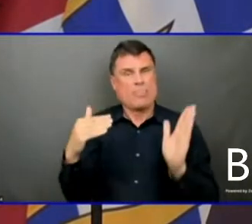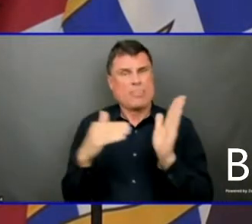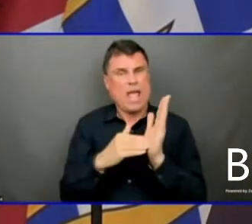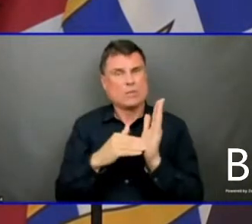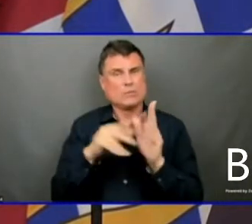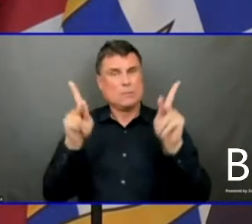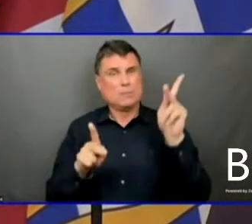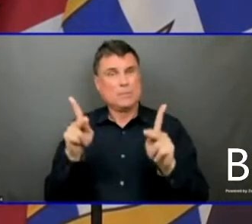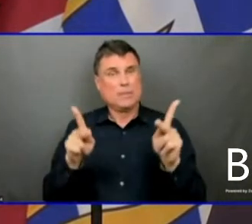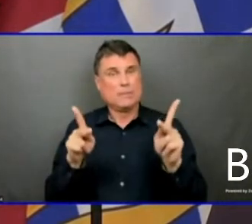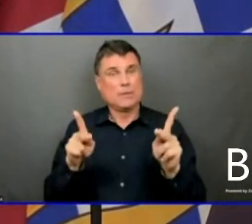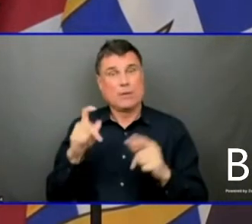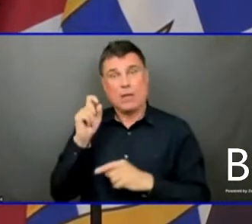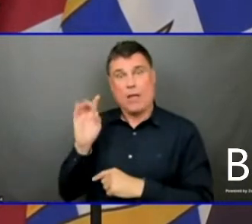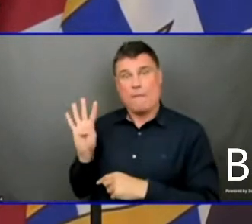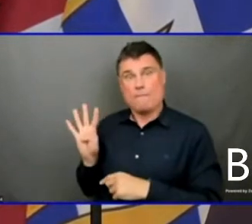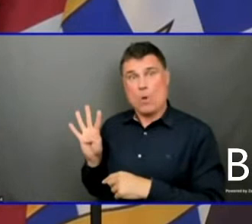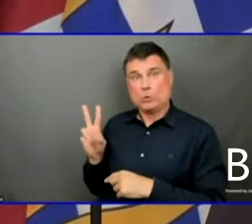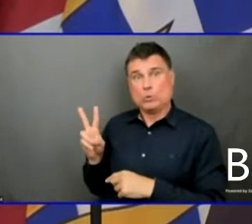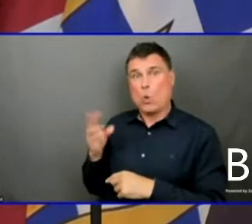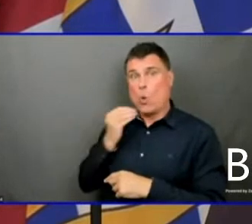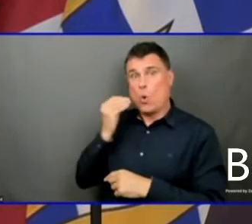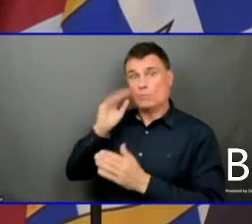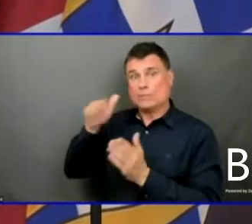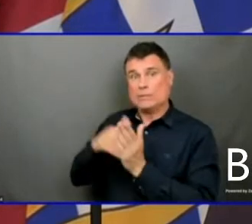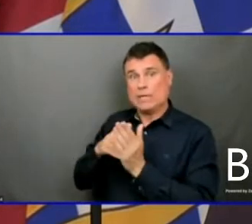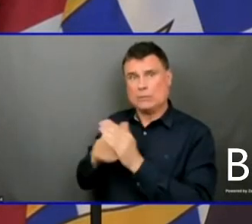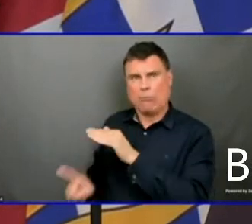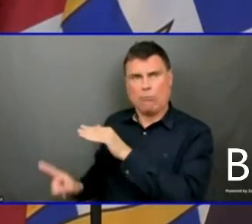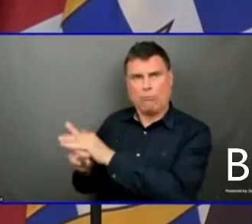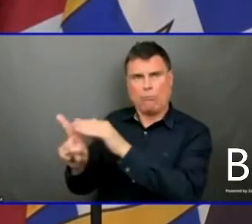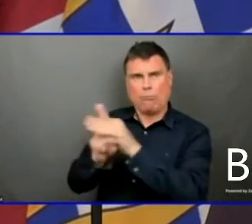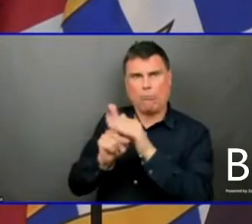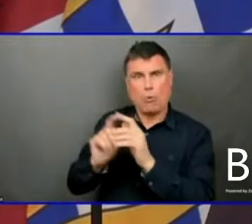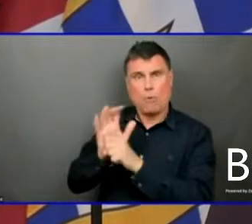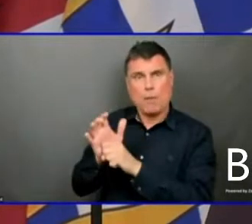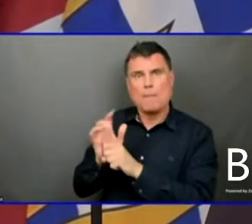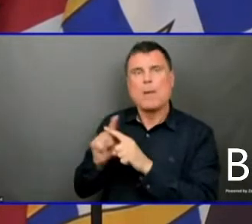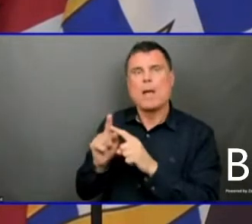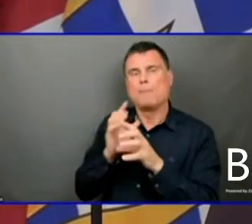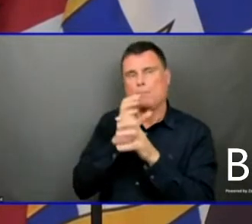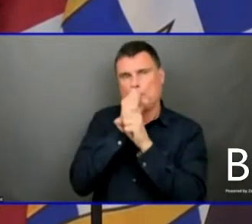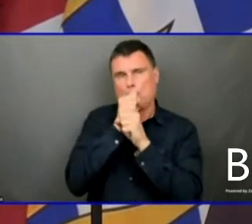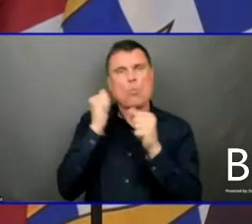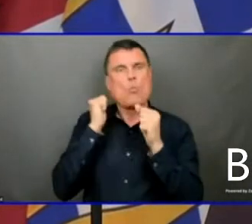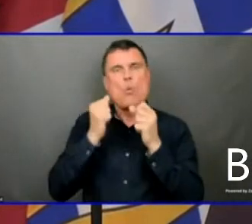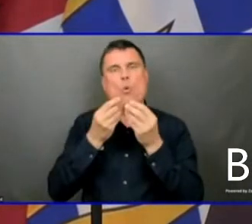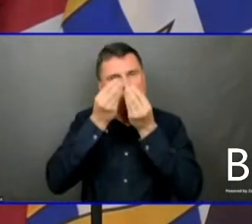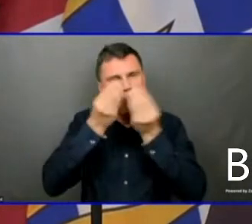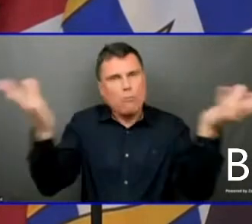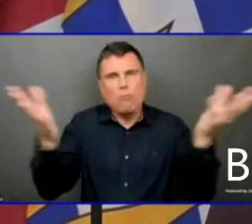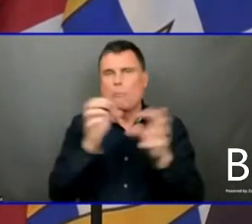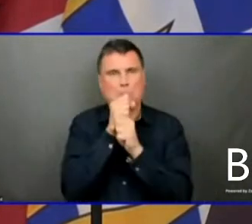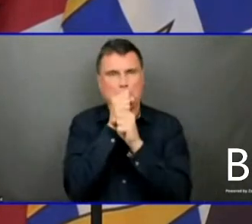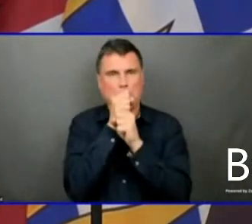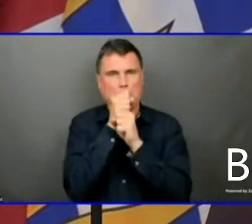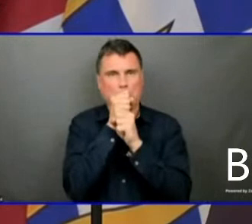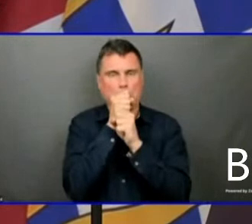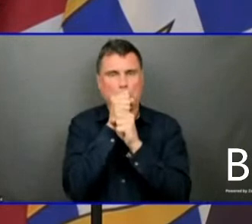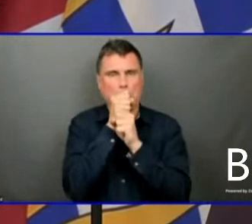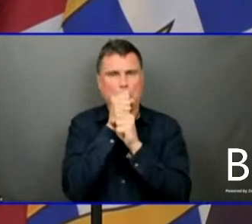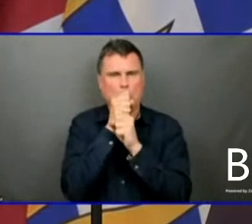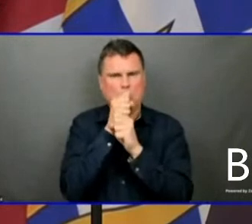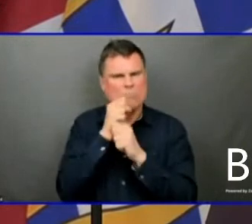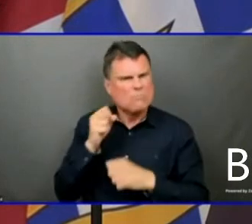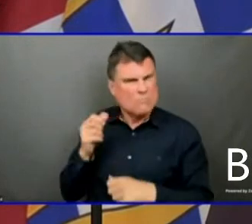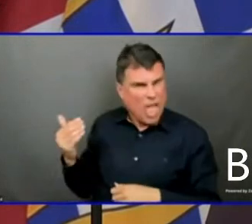deliberately not declared when a low-risk staff fell ill. I don't know how much information you have on these sort of